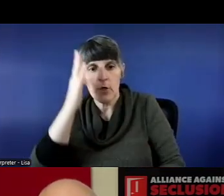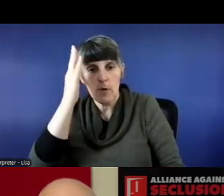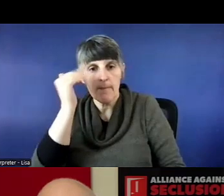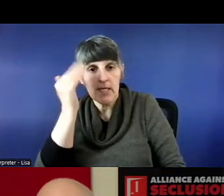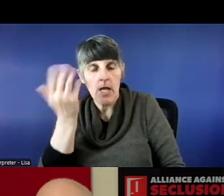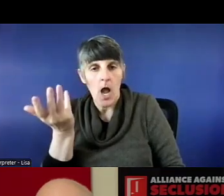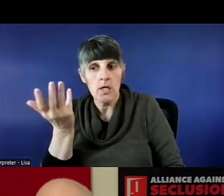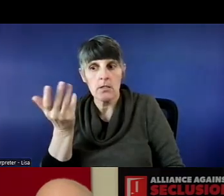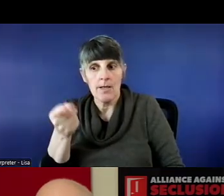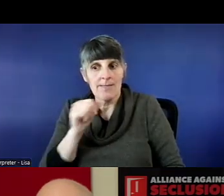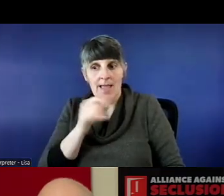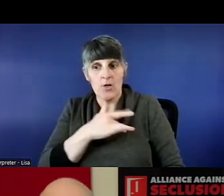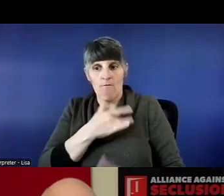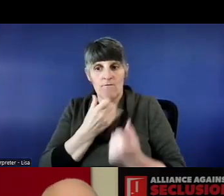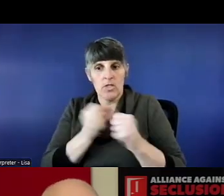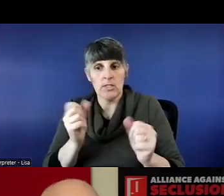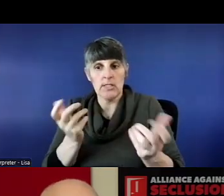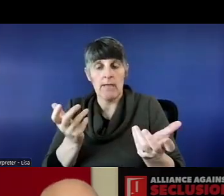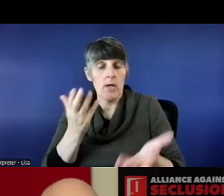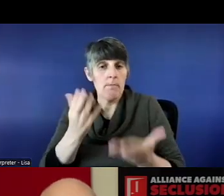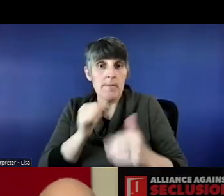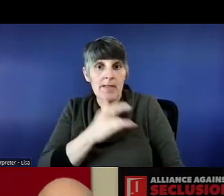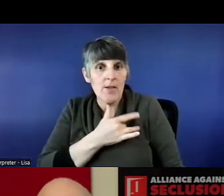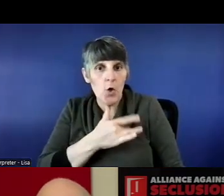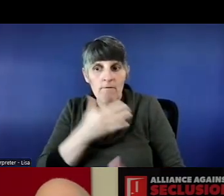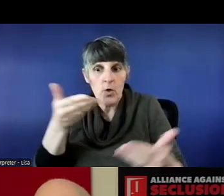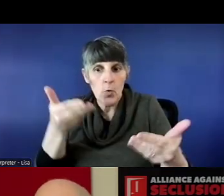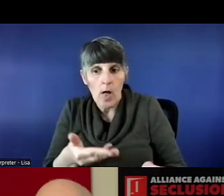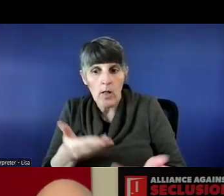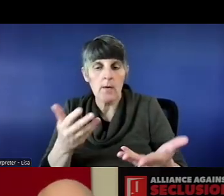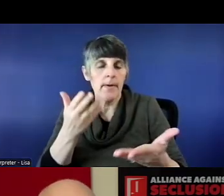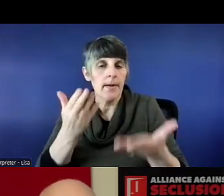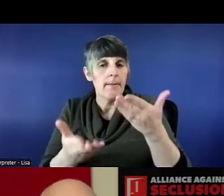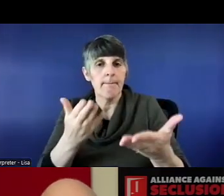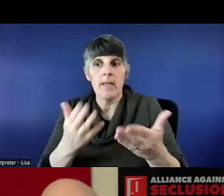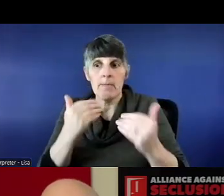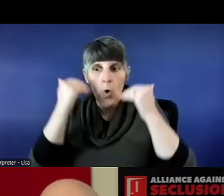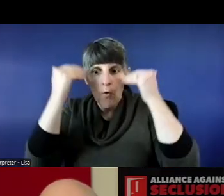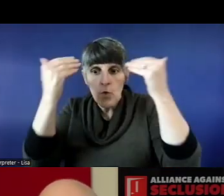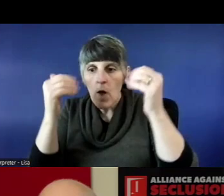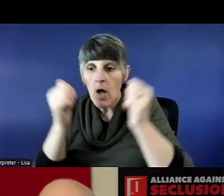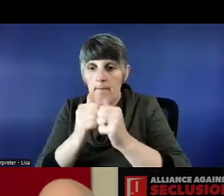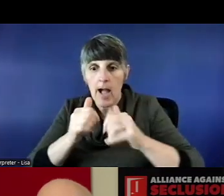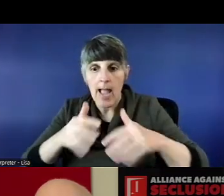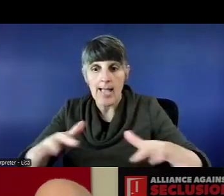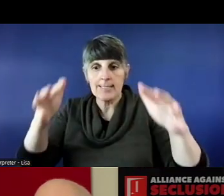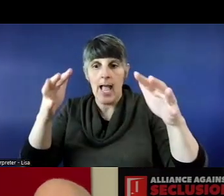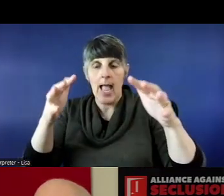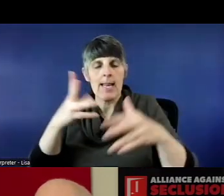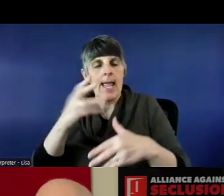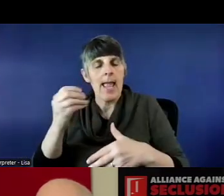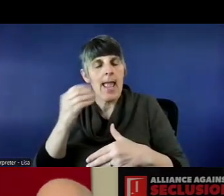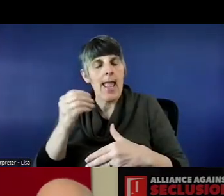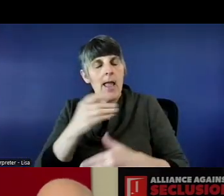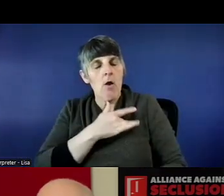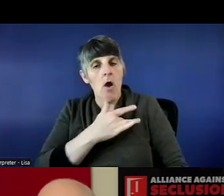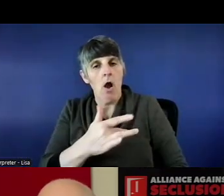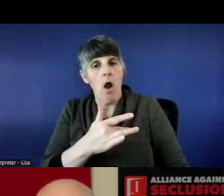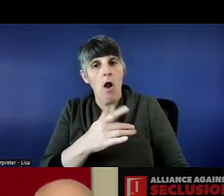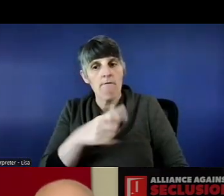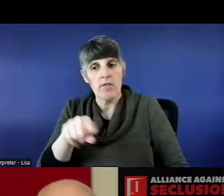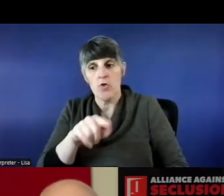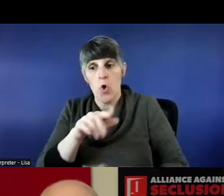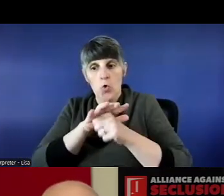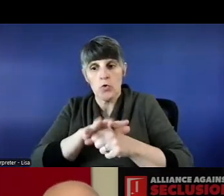because they don't feel safe. Maybe they don't feel welcome. Maybe they are overwhelmed by anxiety. And often those